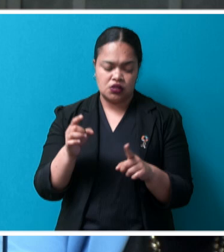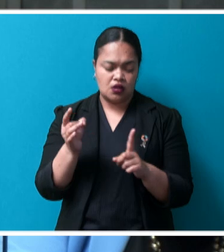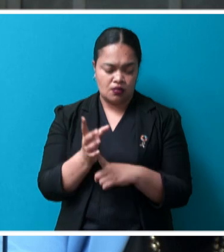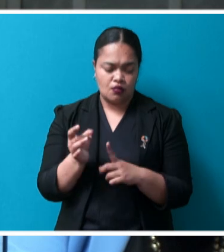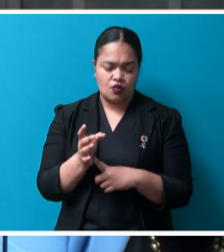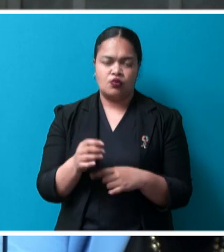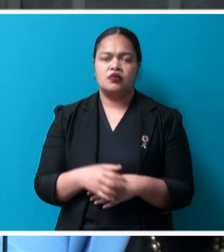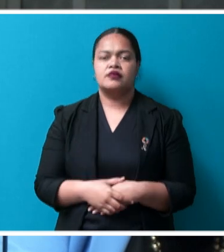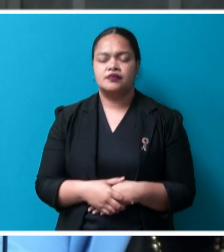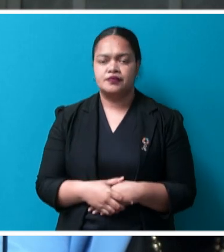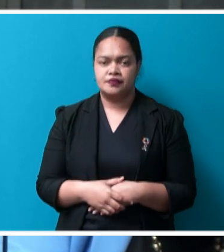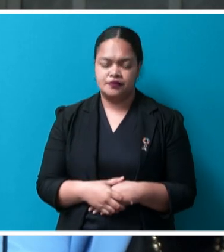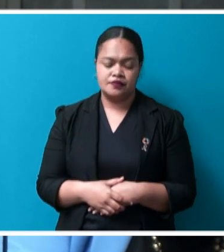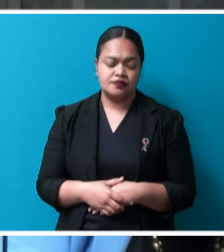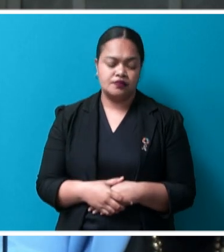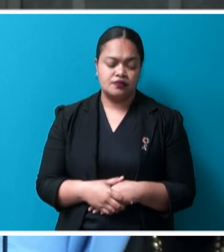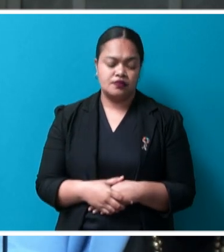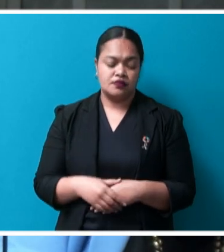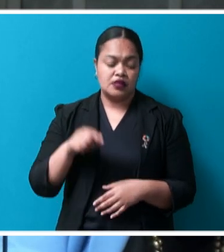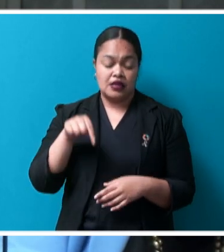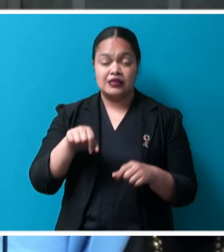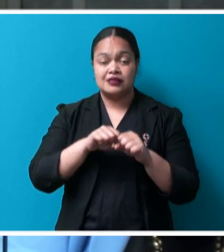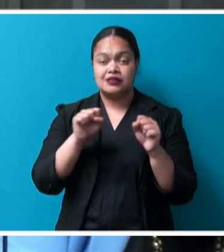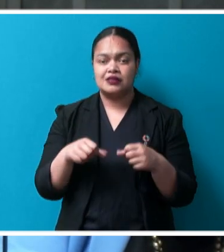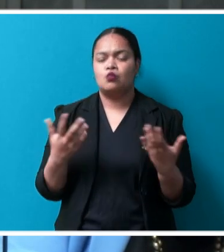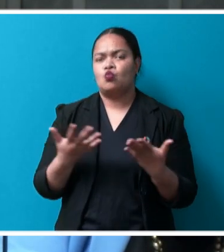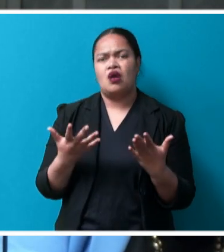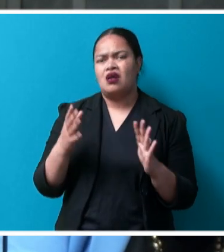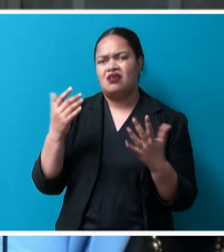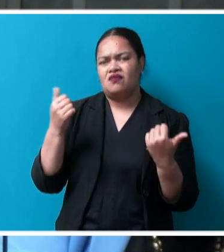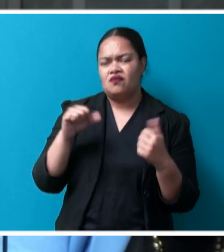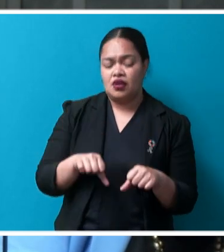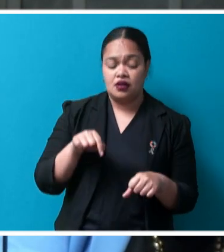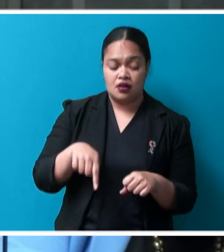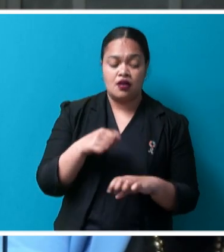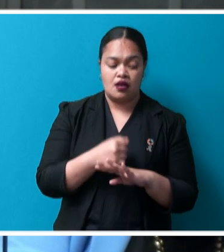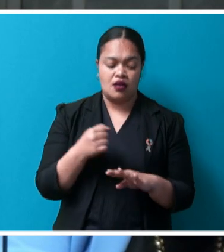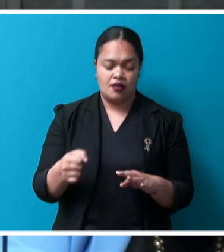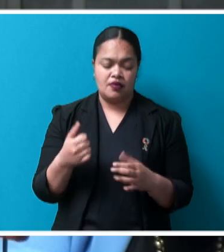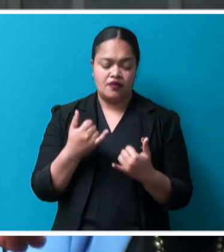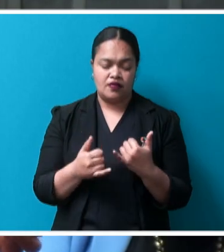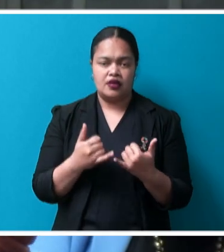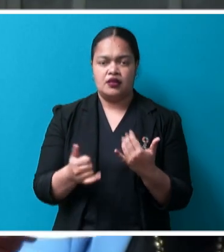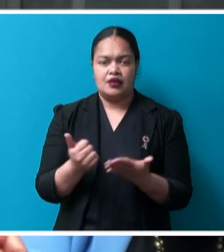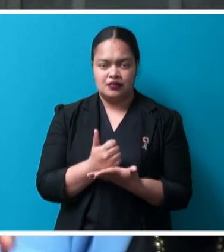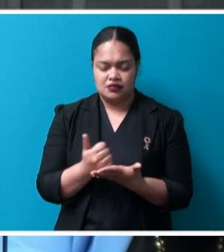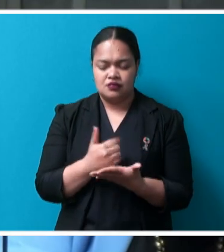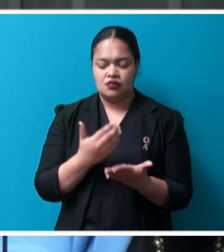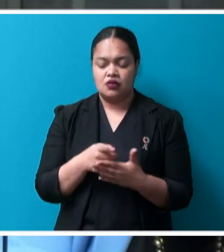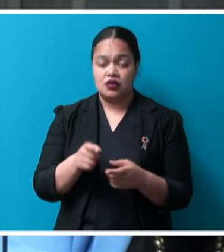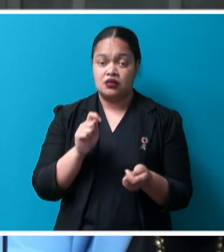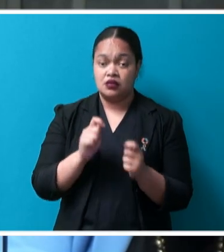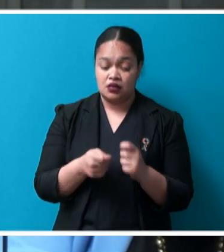has told us where the system is failing, and this government is acting on it. As testing has